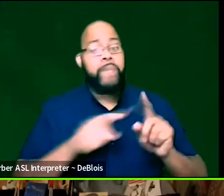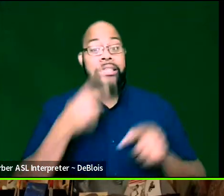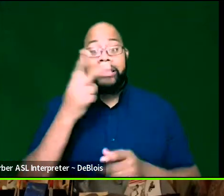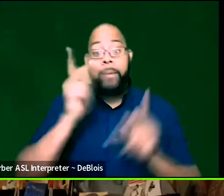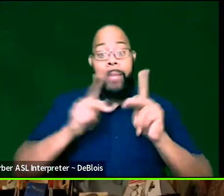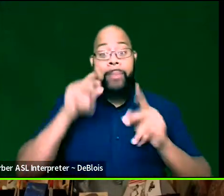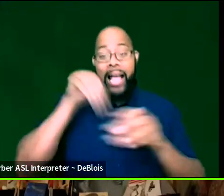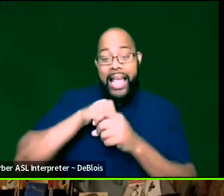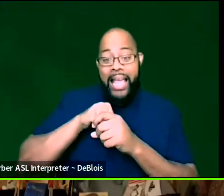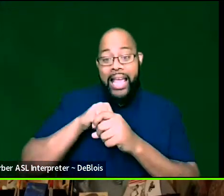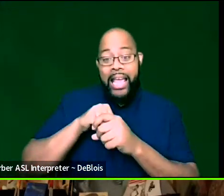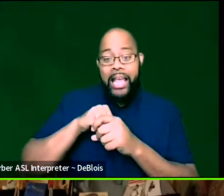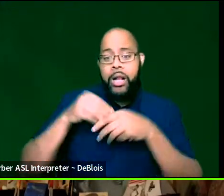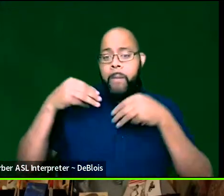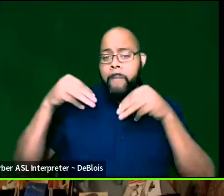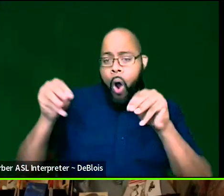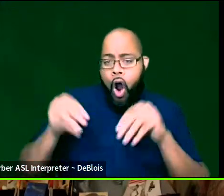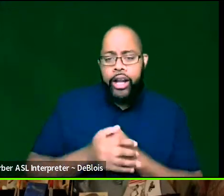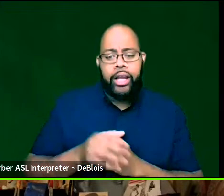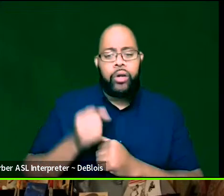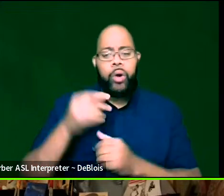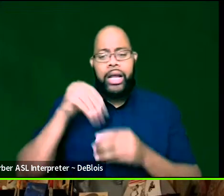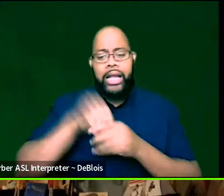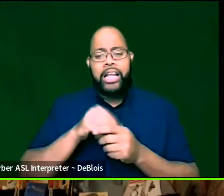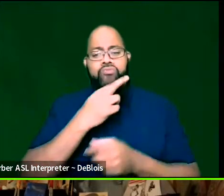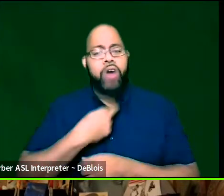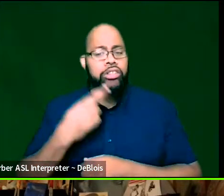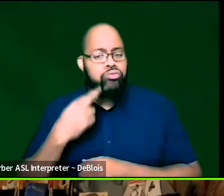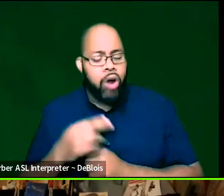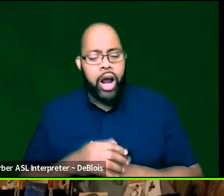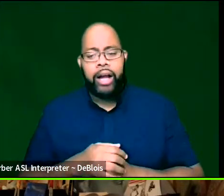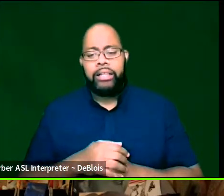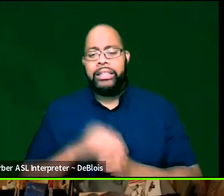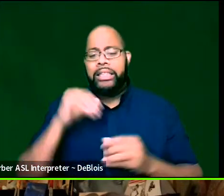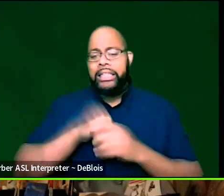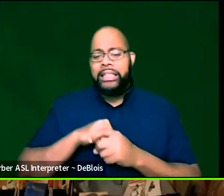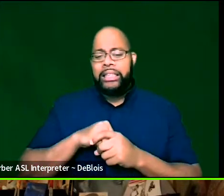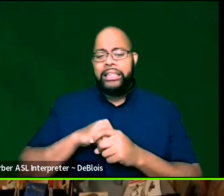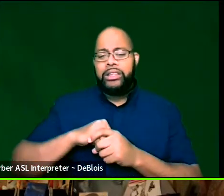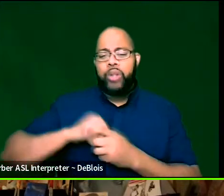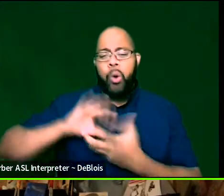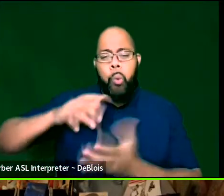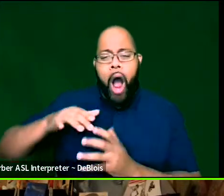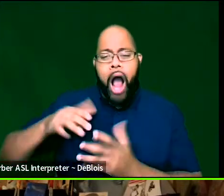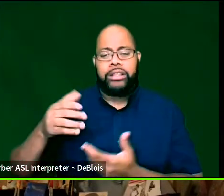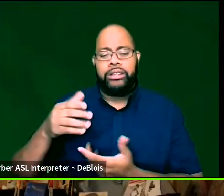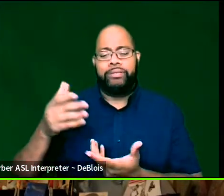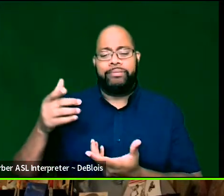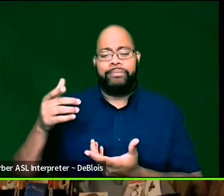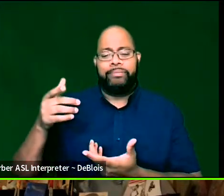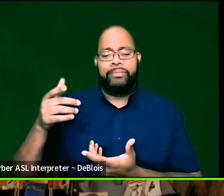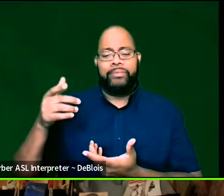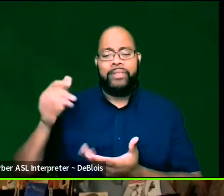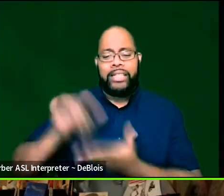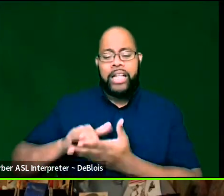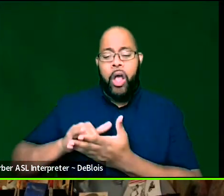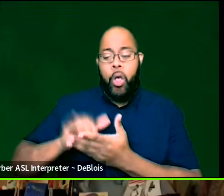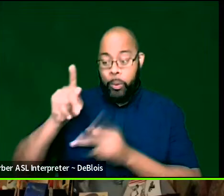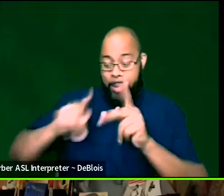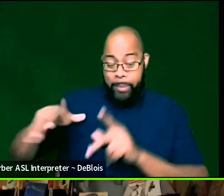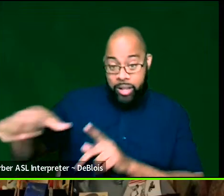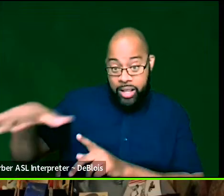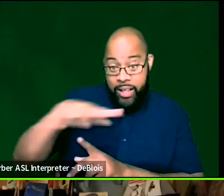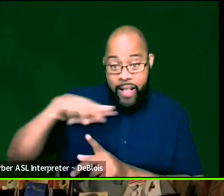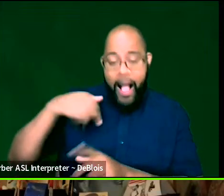people in the supermarket, in the restaurant, in the laundromat. I mean, those,